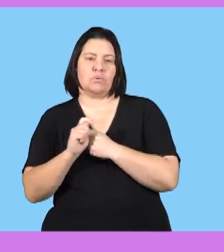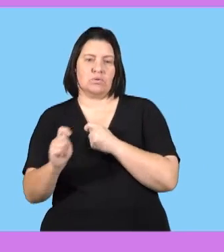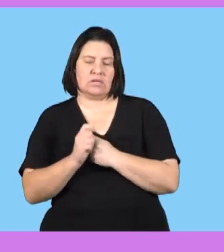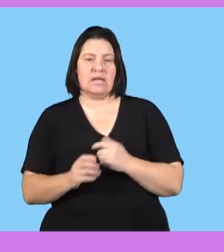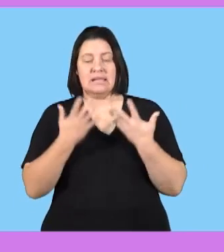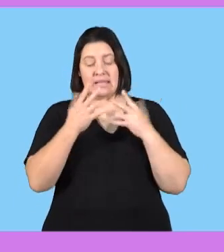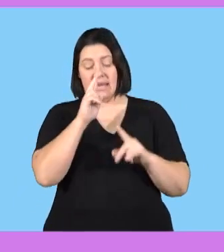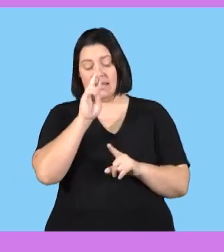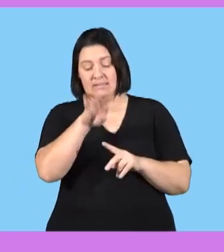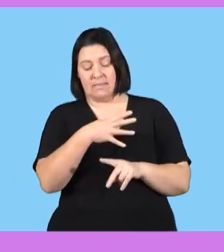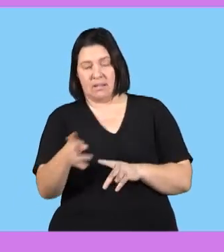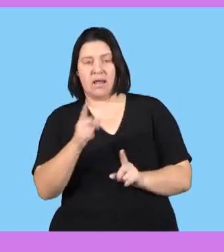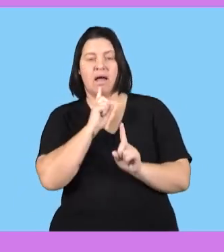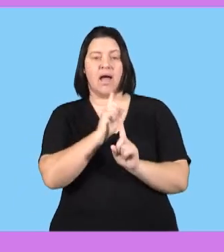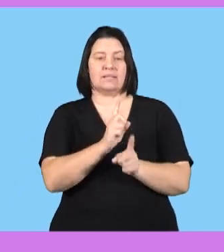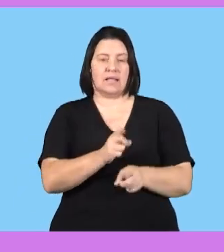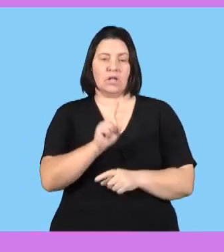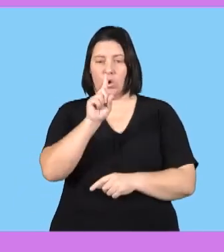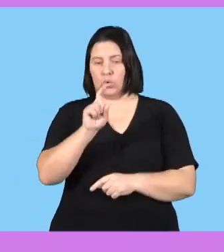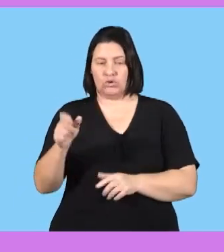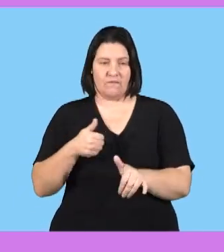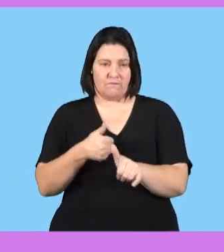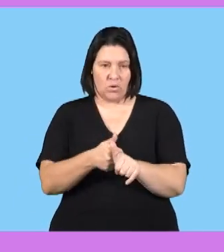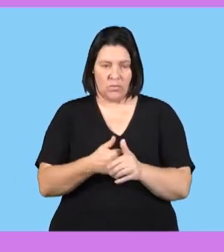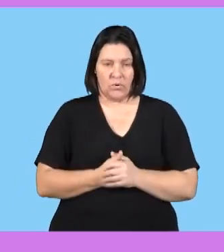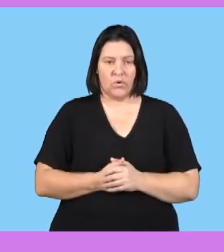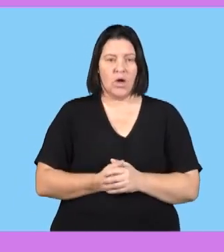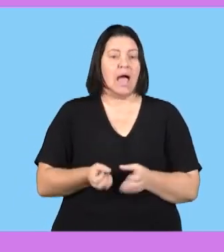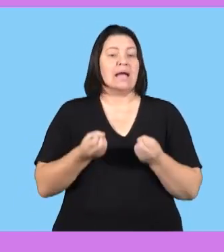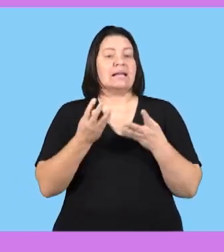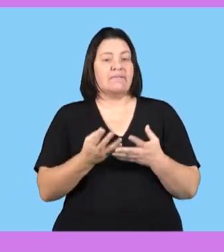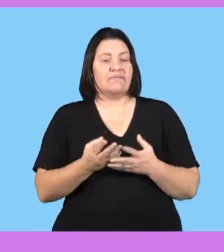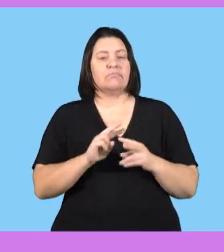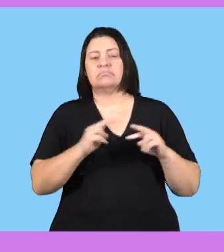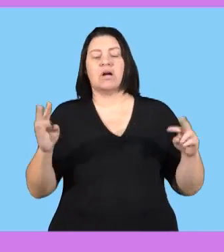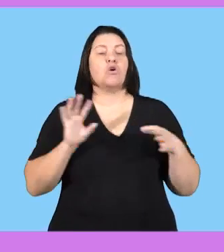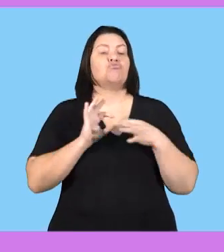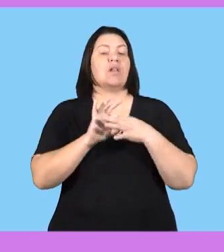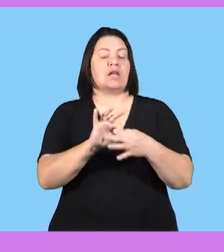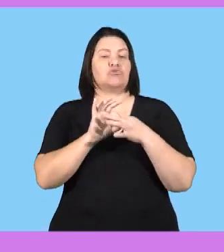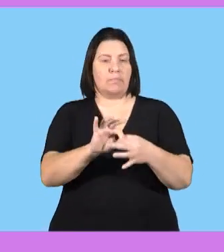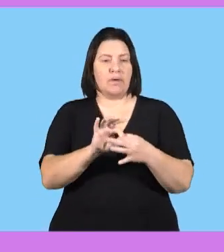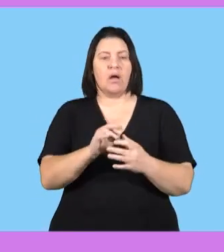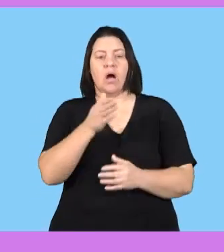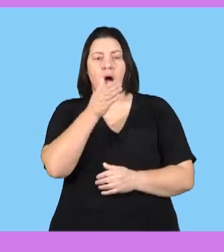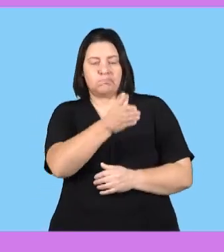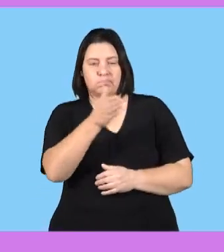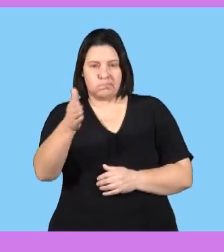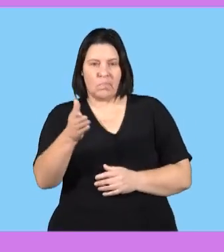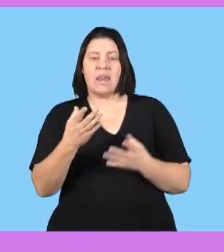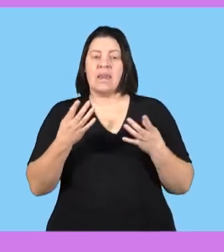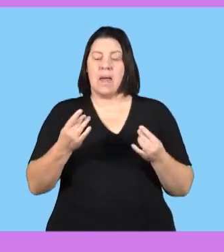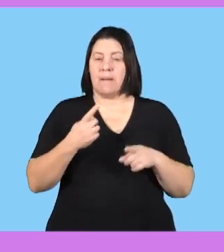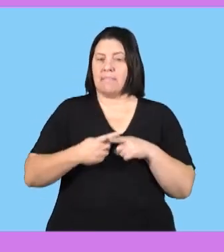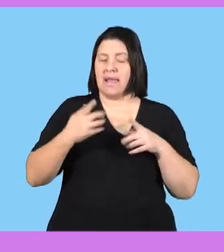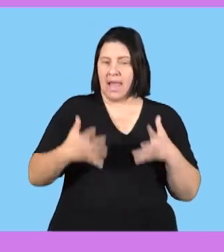of transport. Study the table and answer the questions that follow. Give the type of relationship which exists